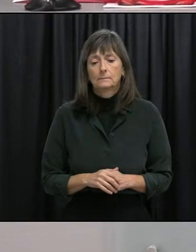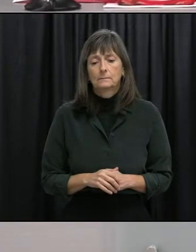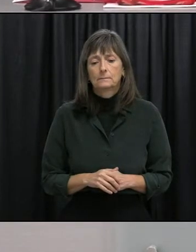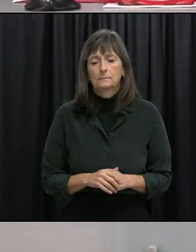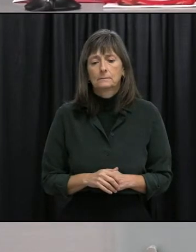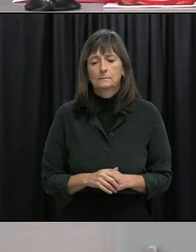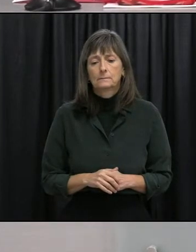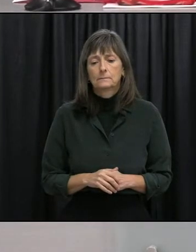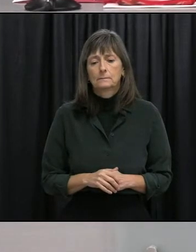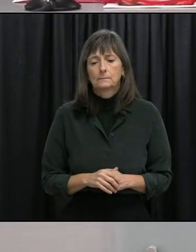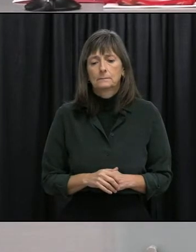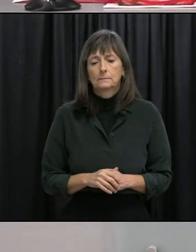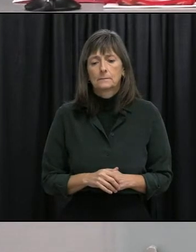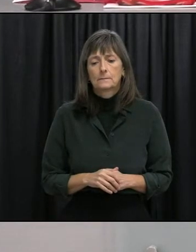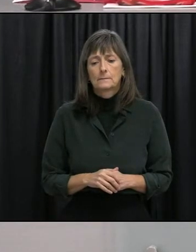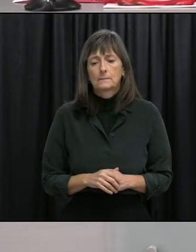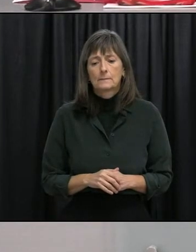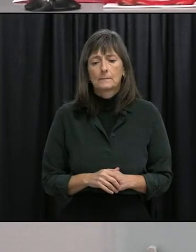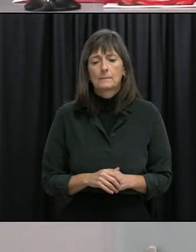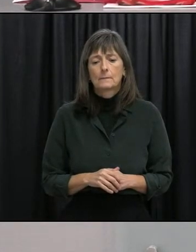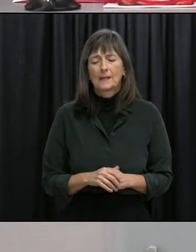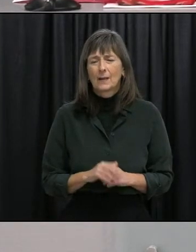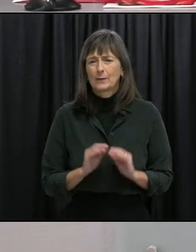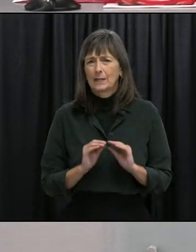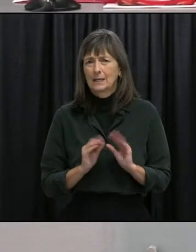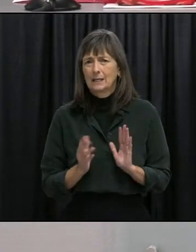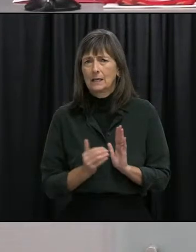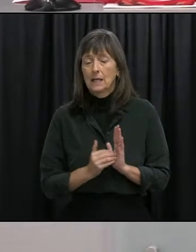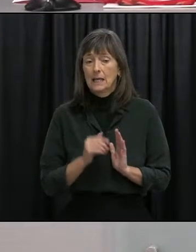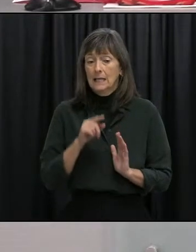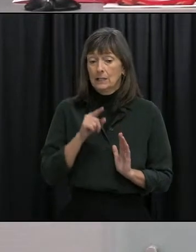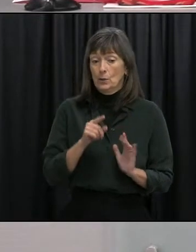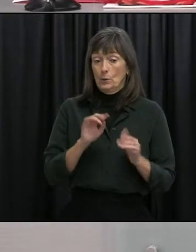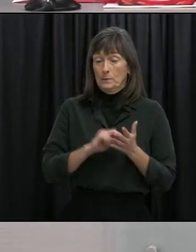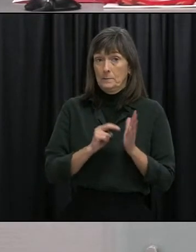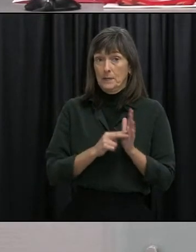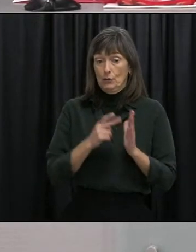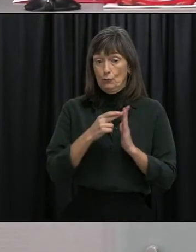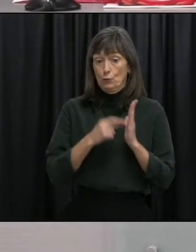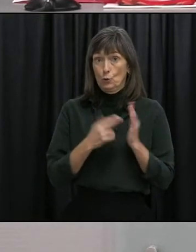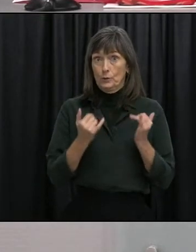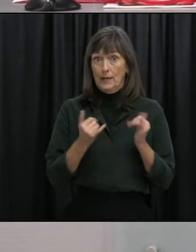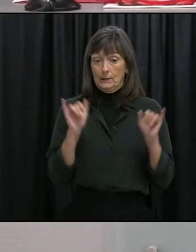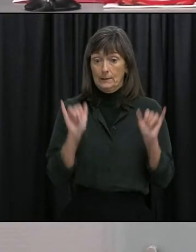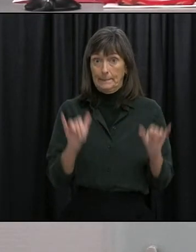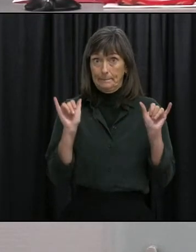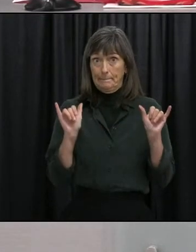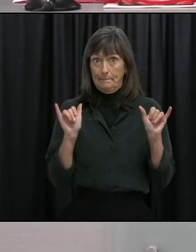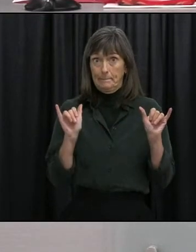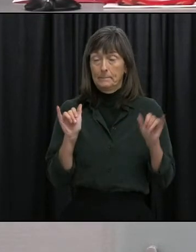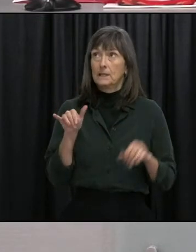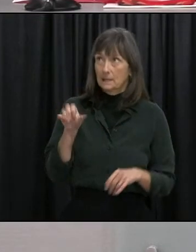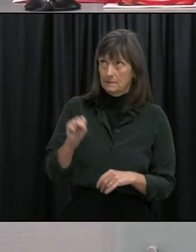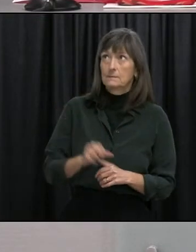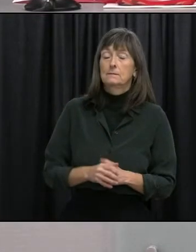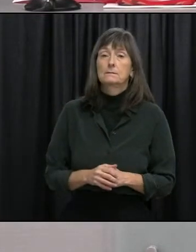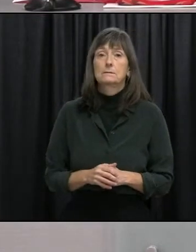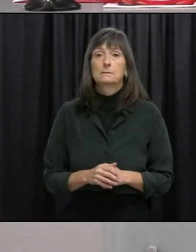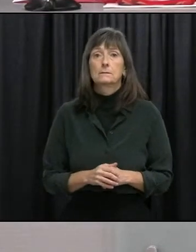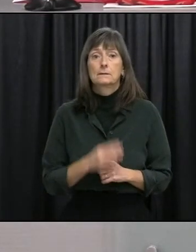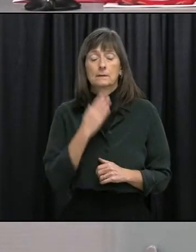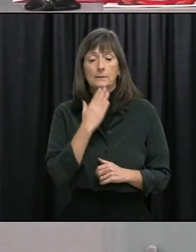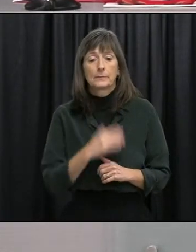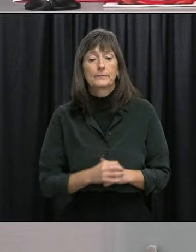on Patrick's question there. So this program is going to remain in place? Yes. Thank